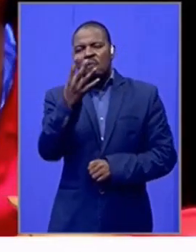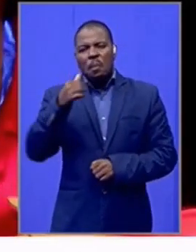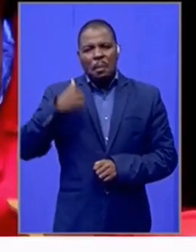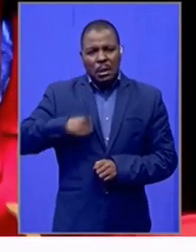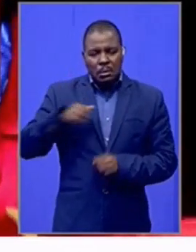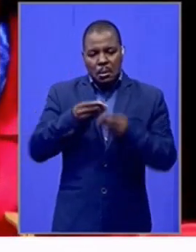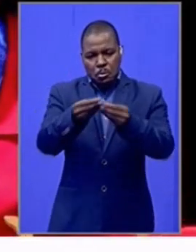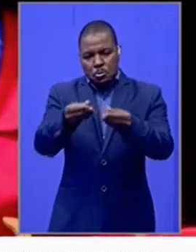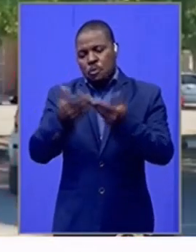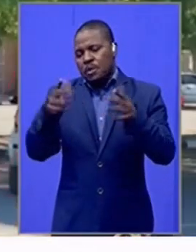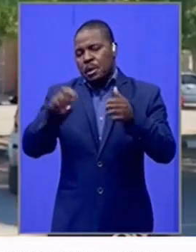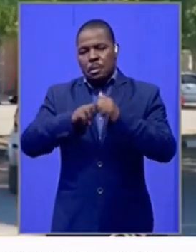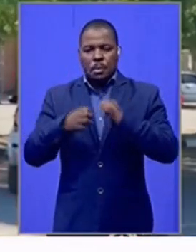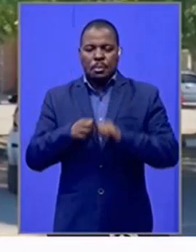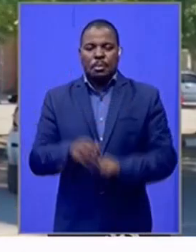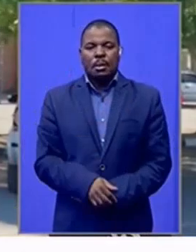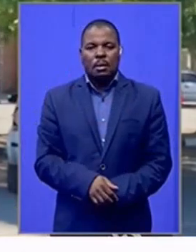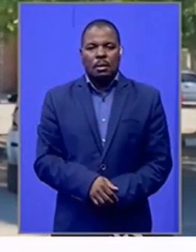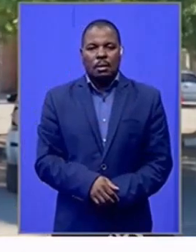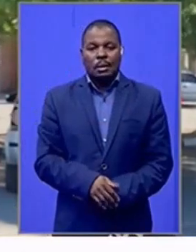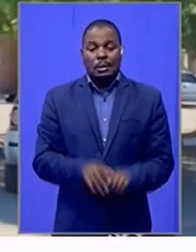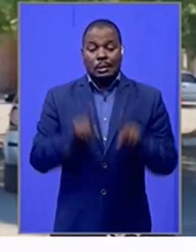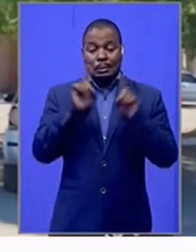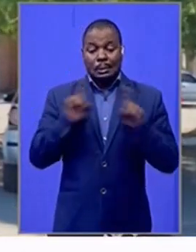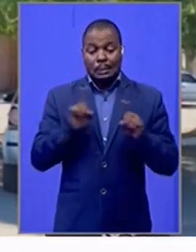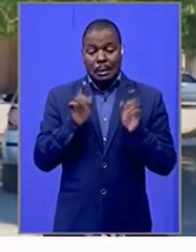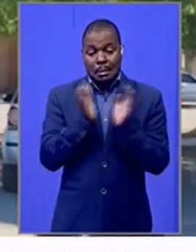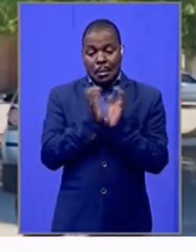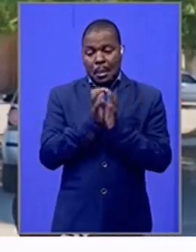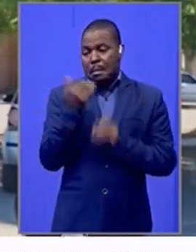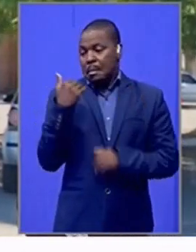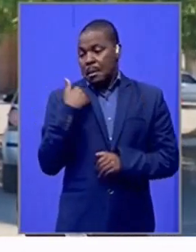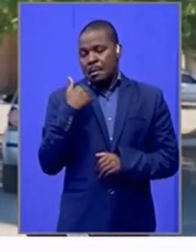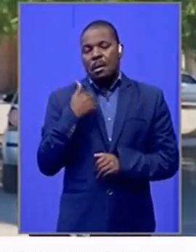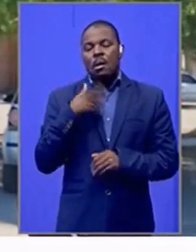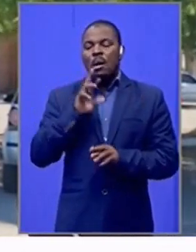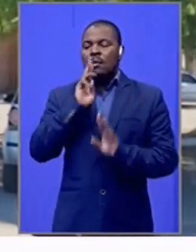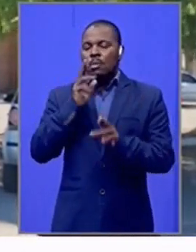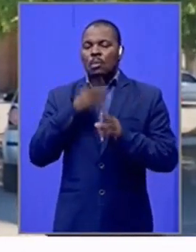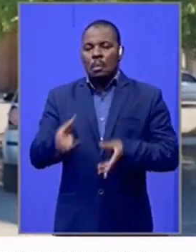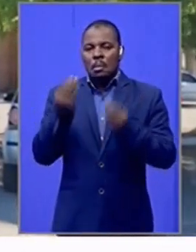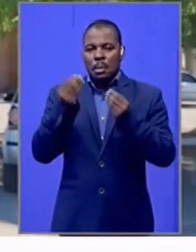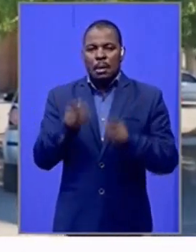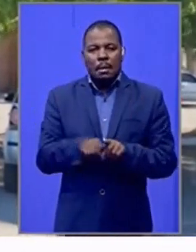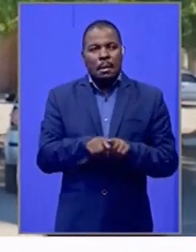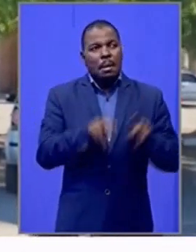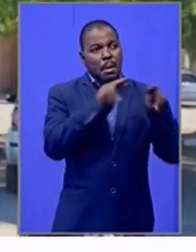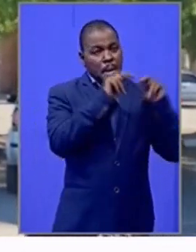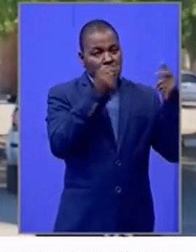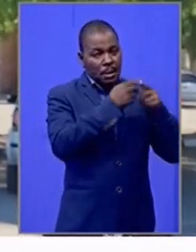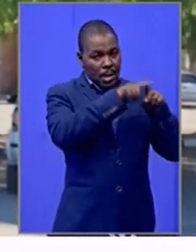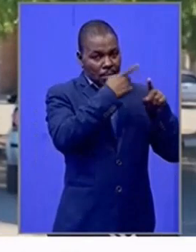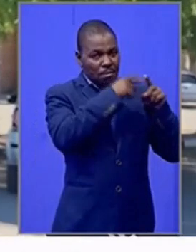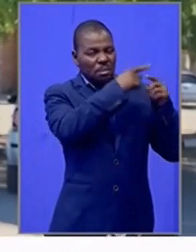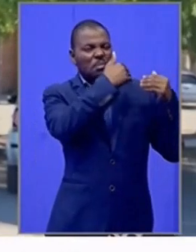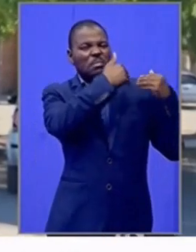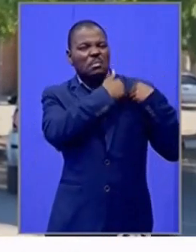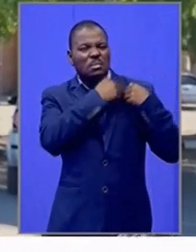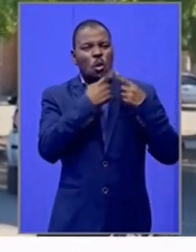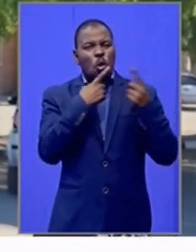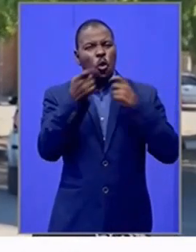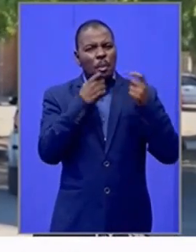mene. Kopanong e kgethegilego ya maobane go ditepego semmuso ya gore komiti e le ya rena Bosetshaba ya go shugana le ditletlebo